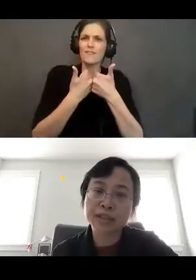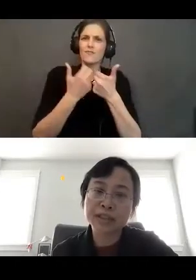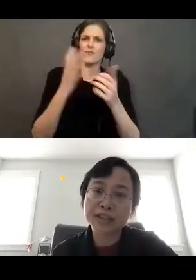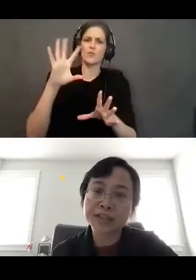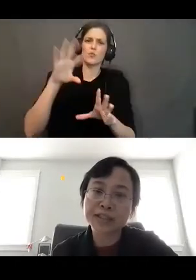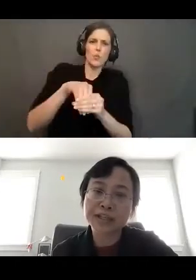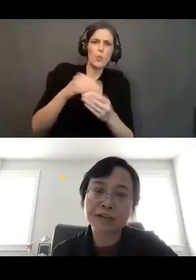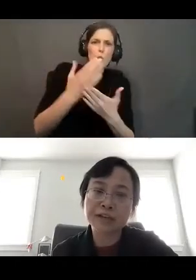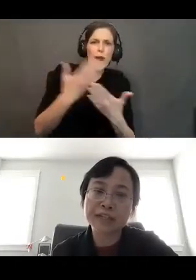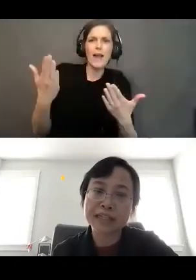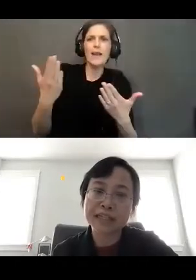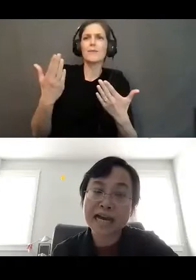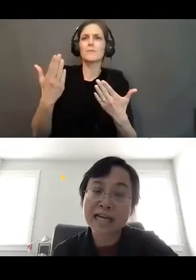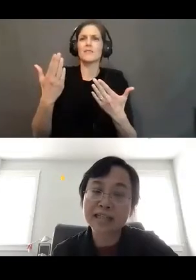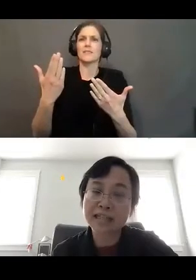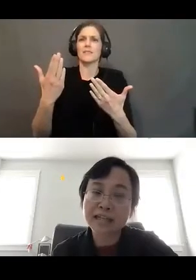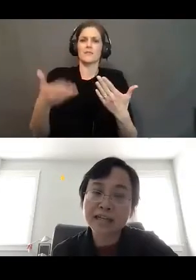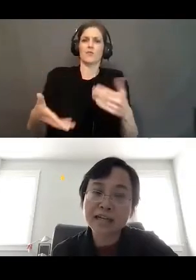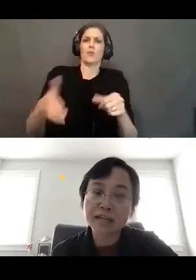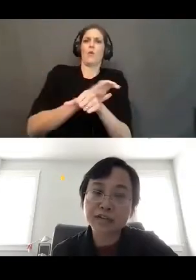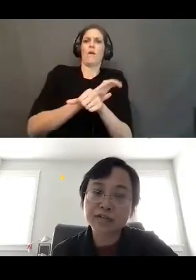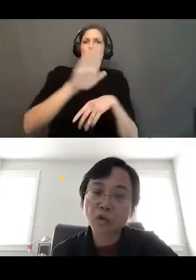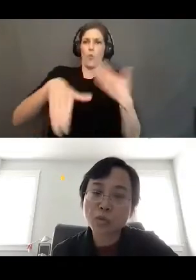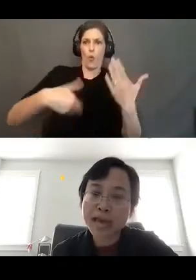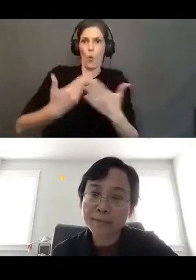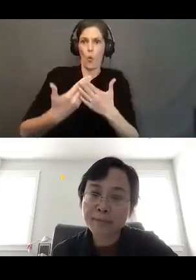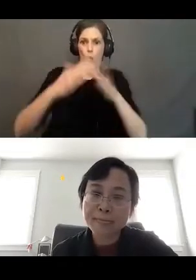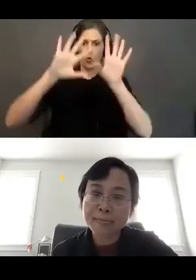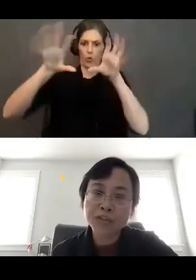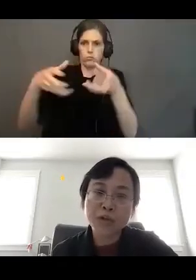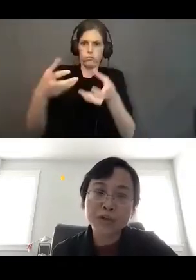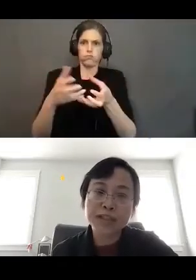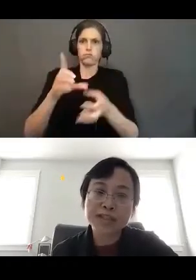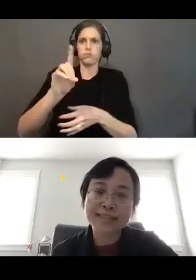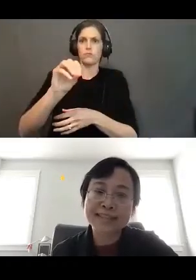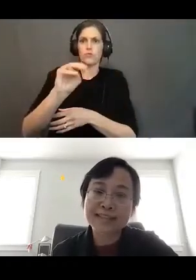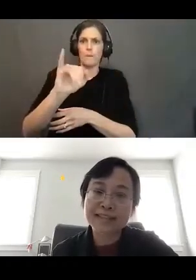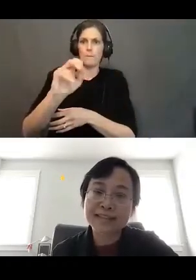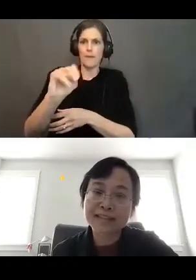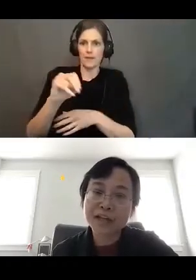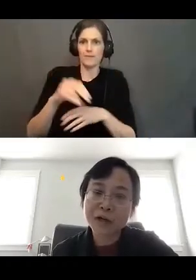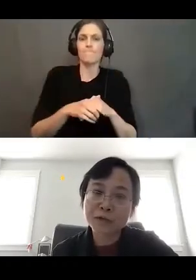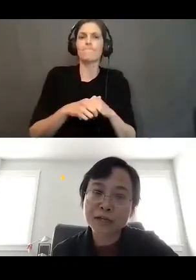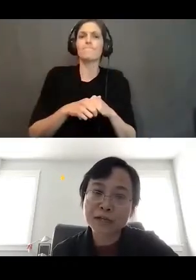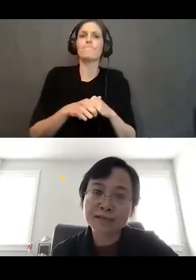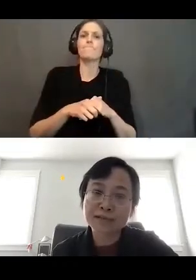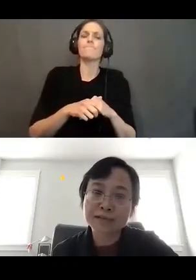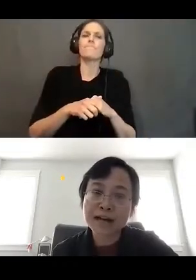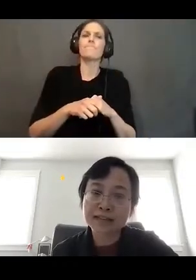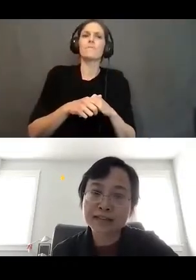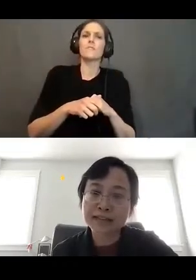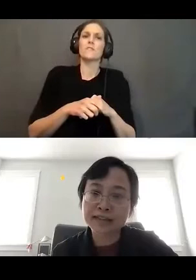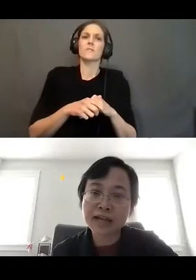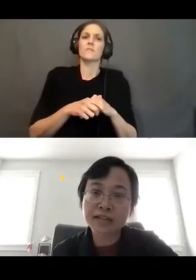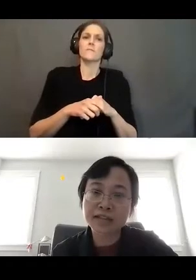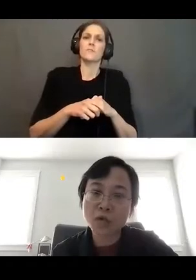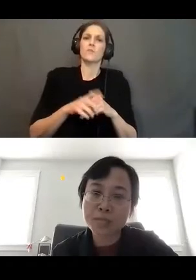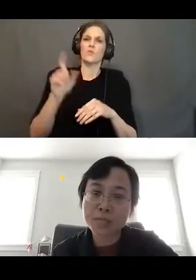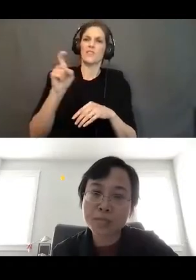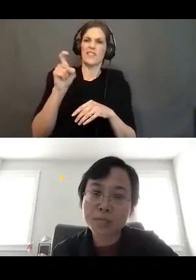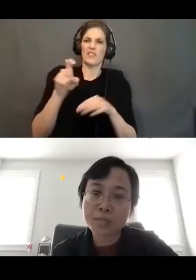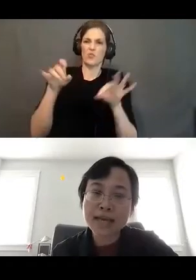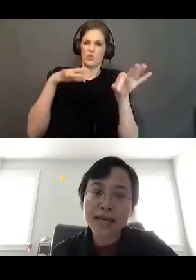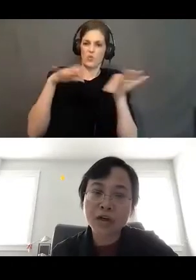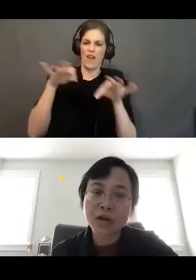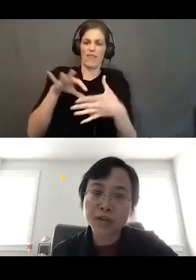or indicators that cover the entire domain. So there's that need of define the content